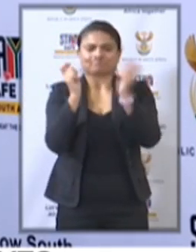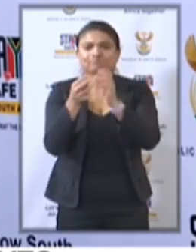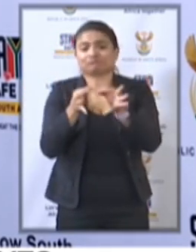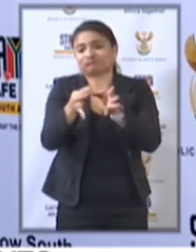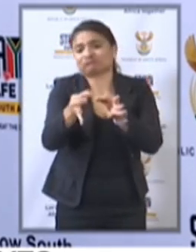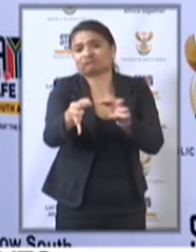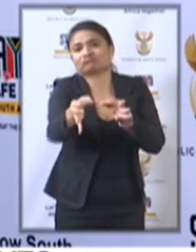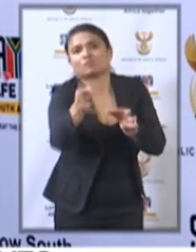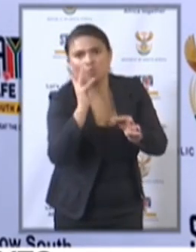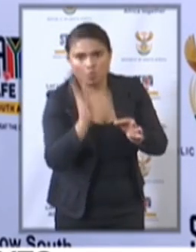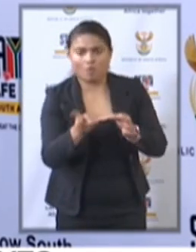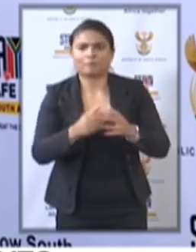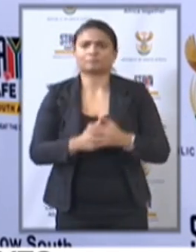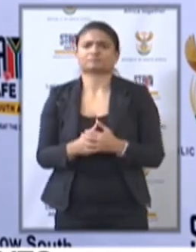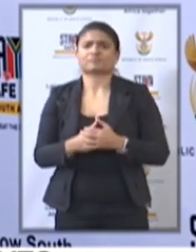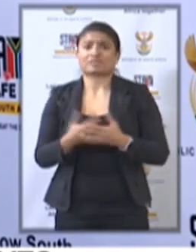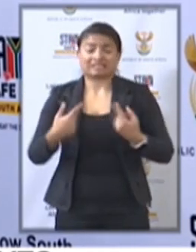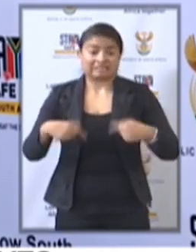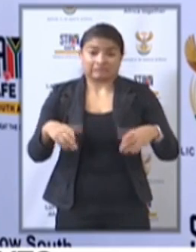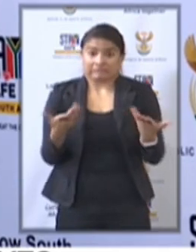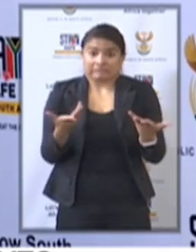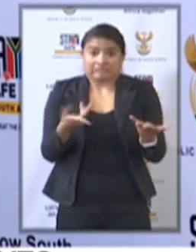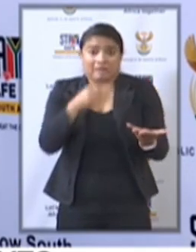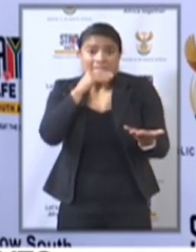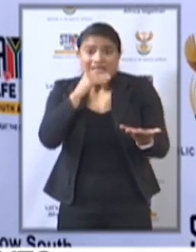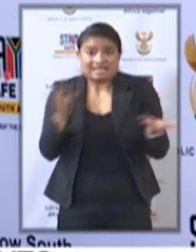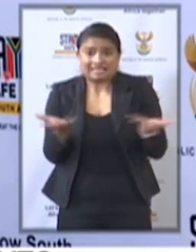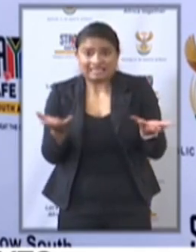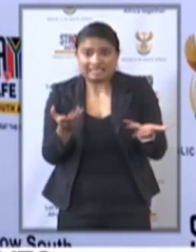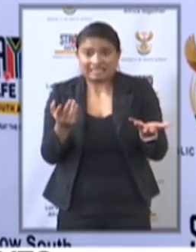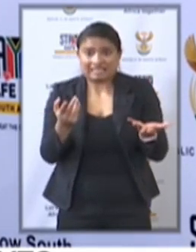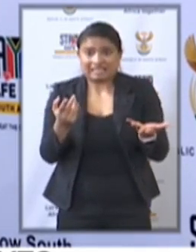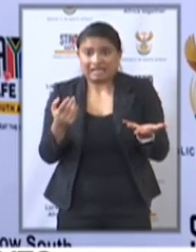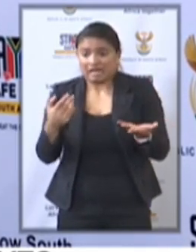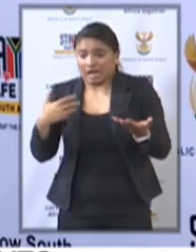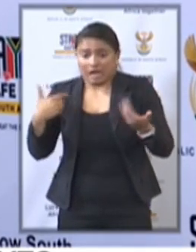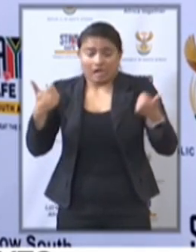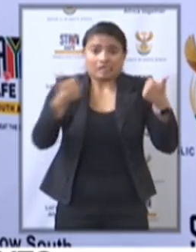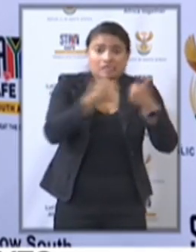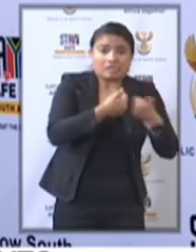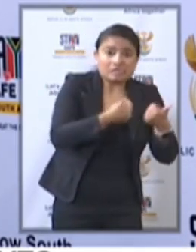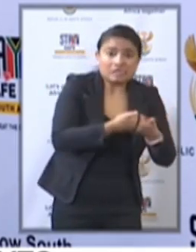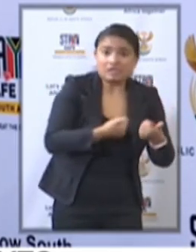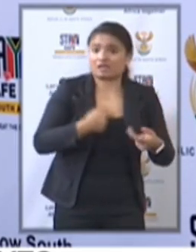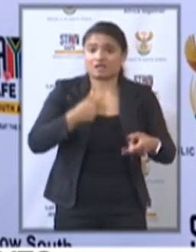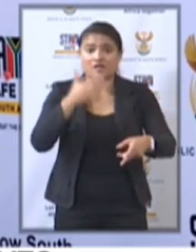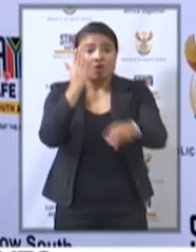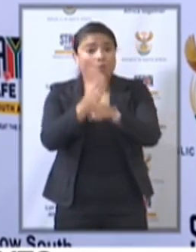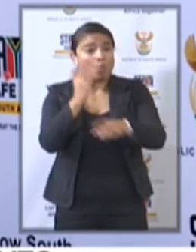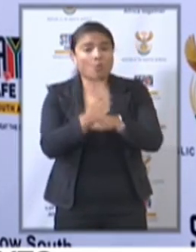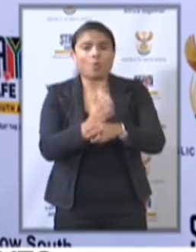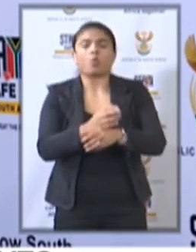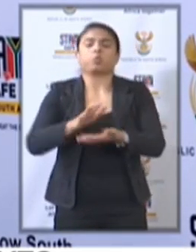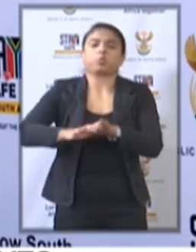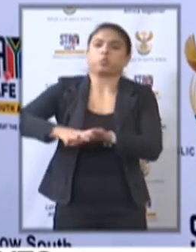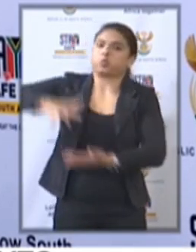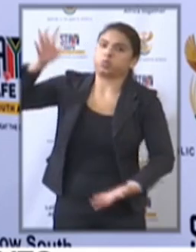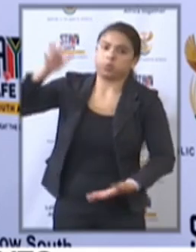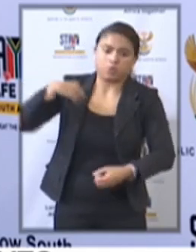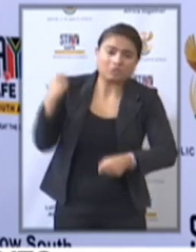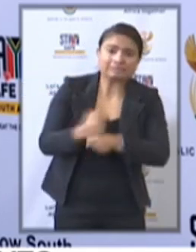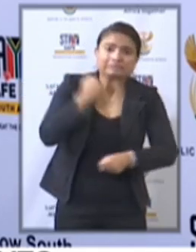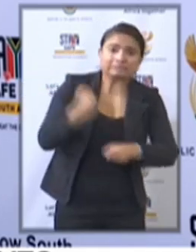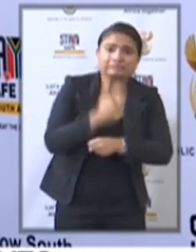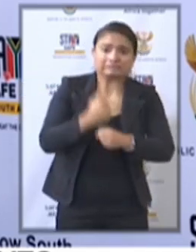This means we really have a lot of work and challenges on our hands. And I would like to use once more this period to